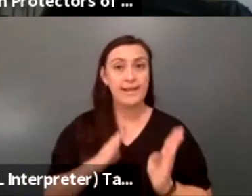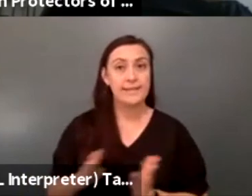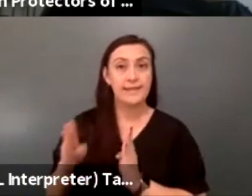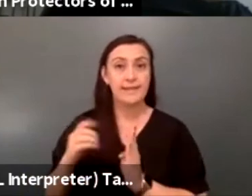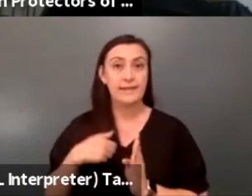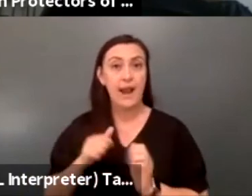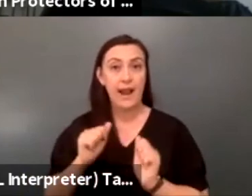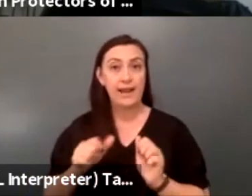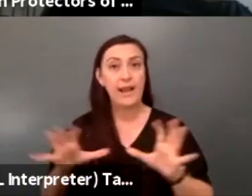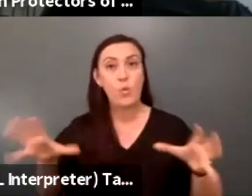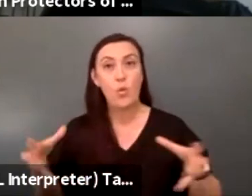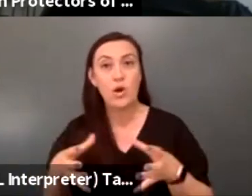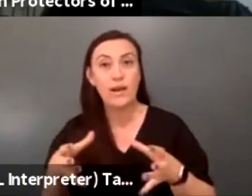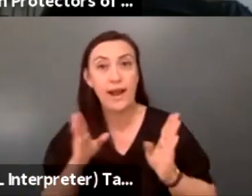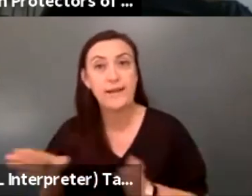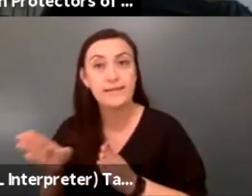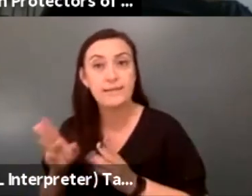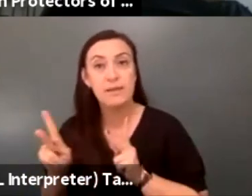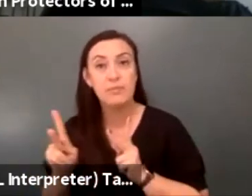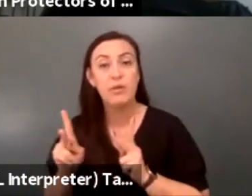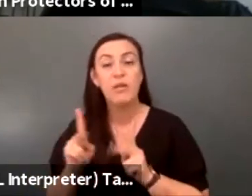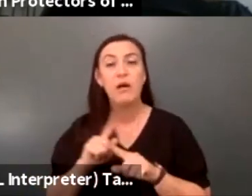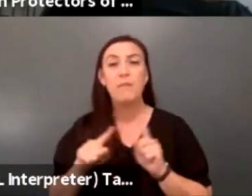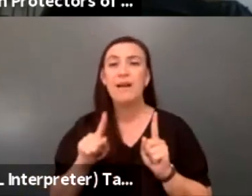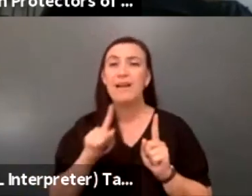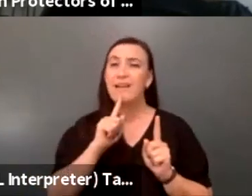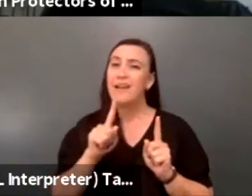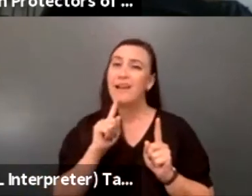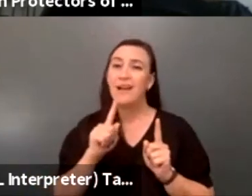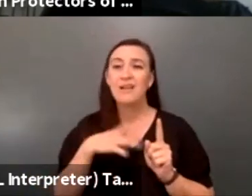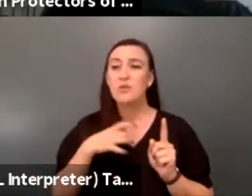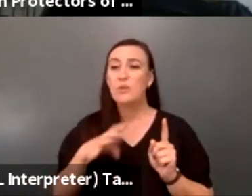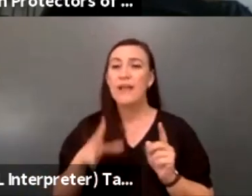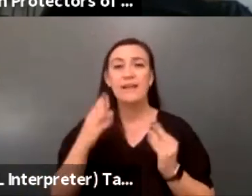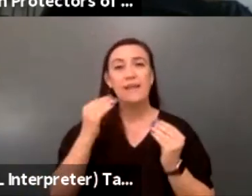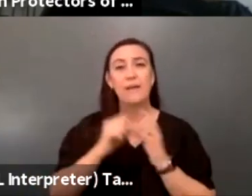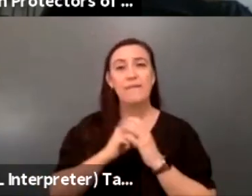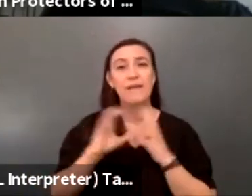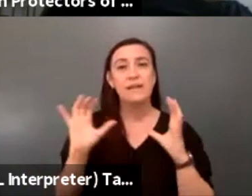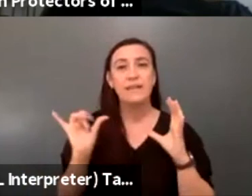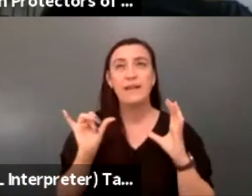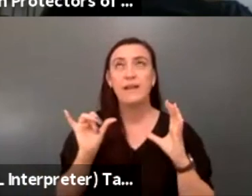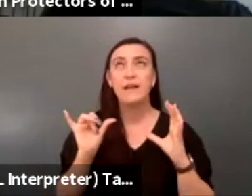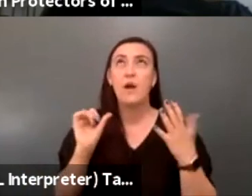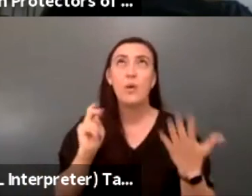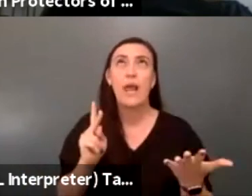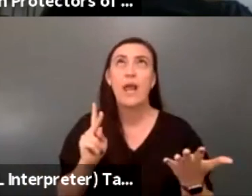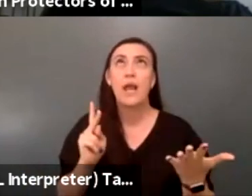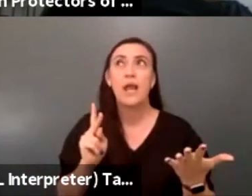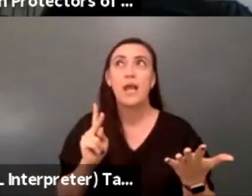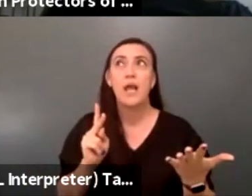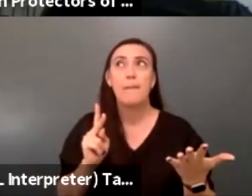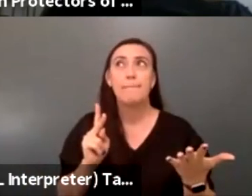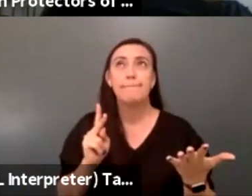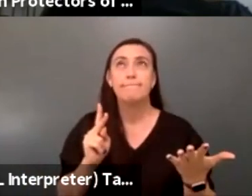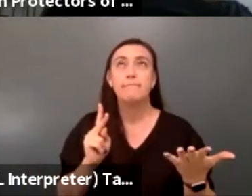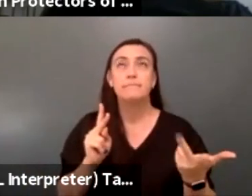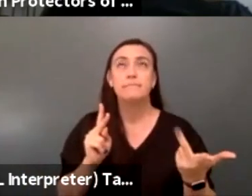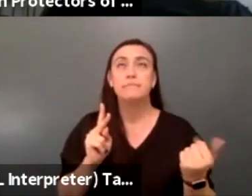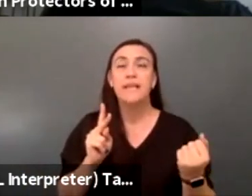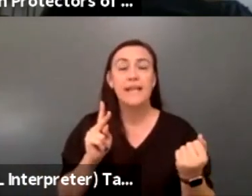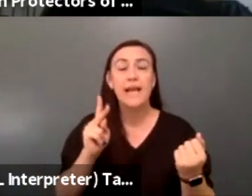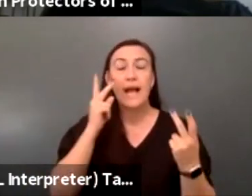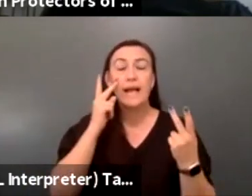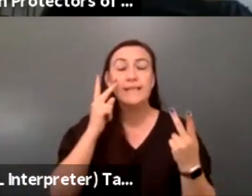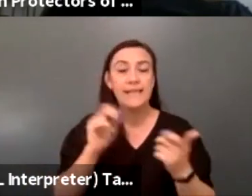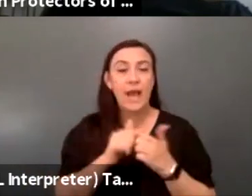organize people. But yeah, I really don't like thinking of it as like, okay, yeah, I see how